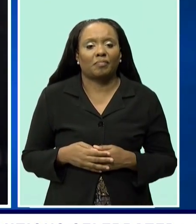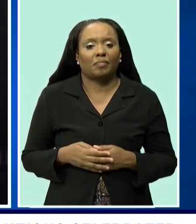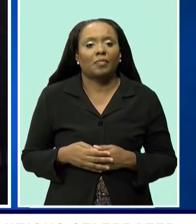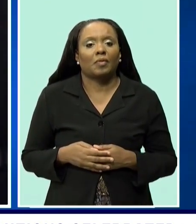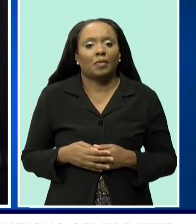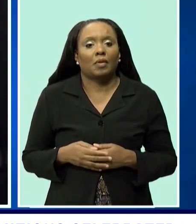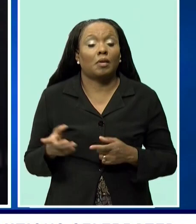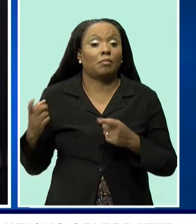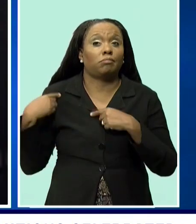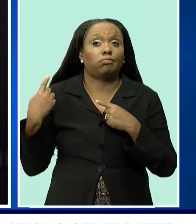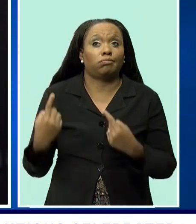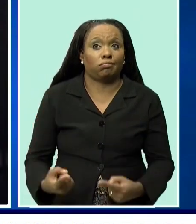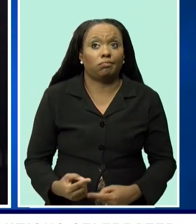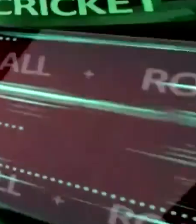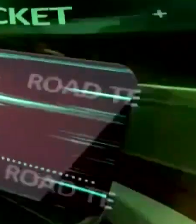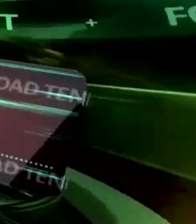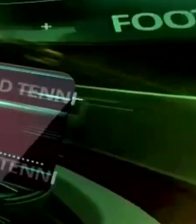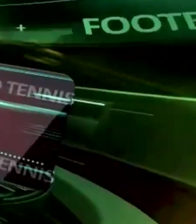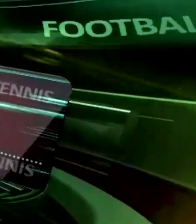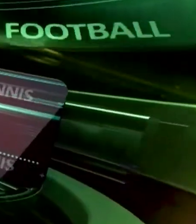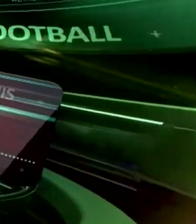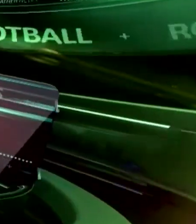time.